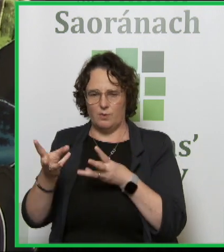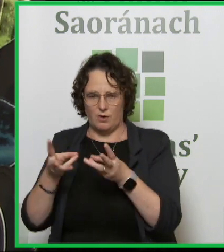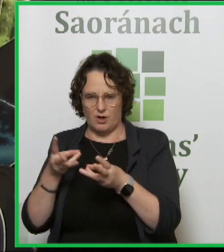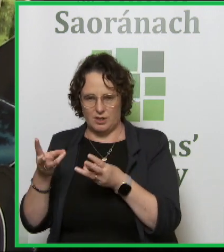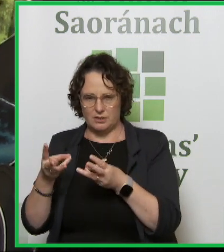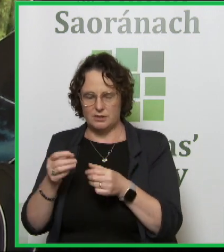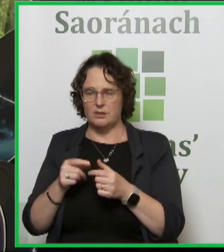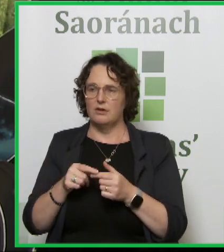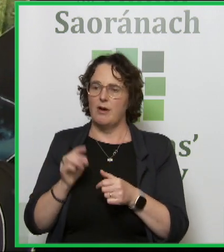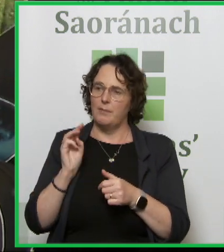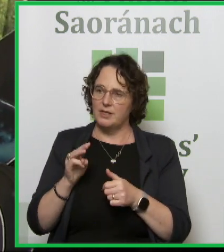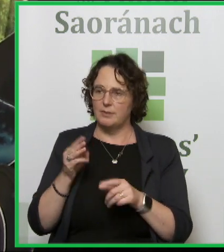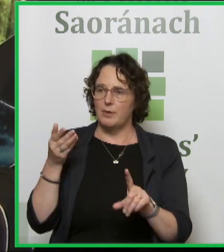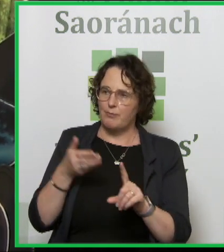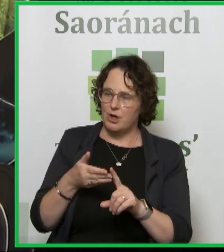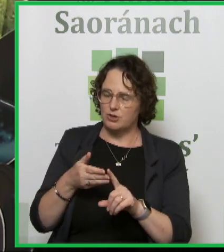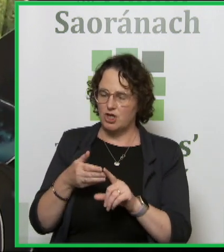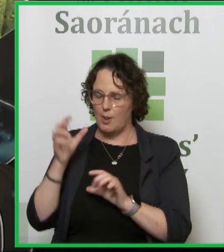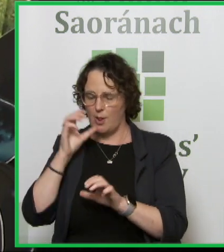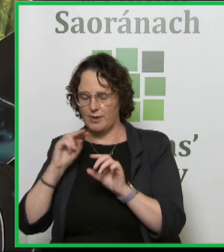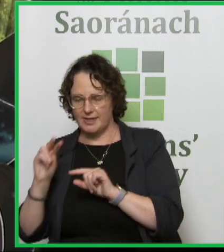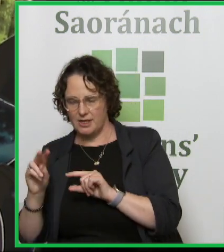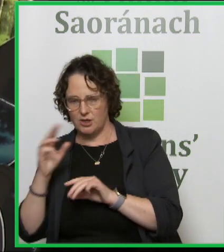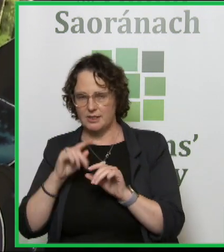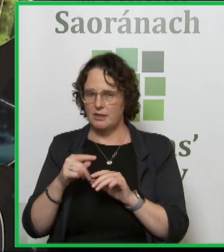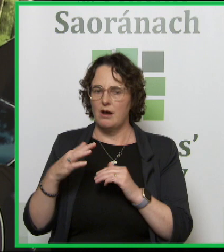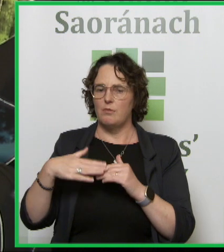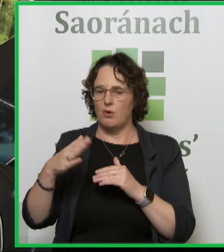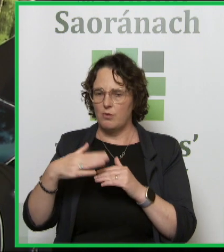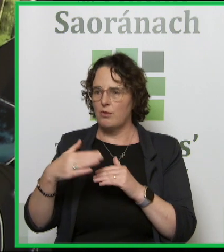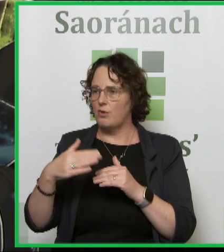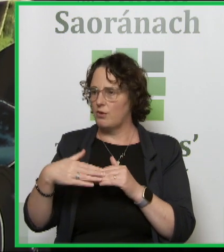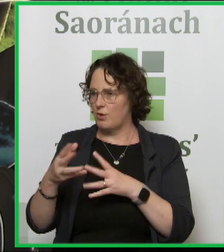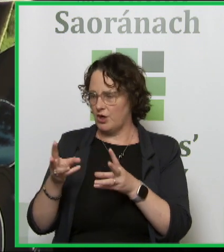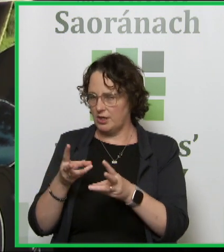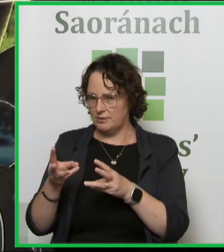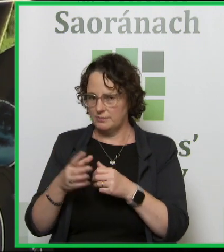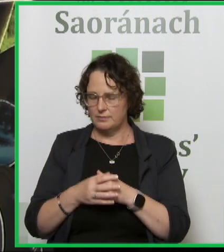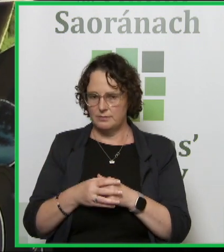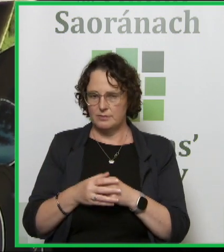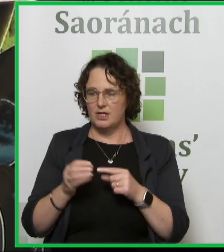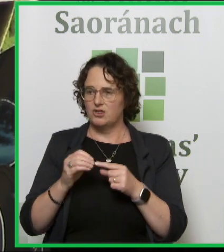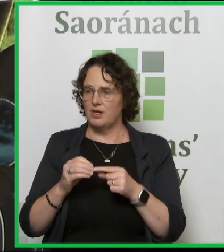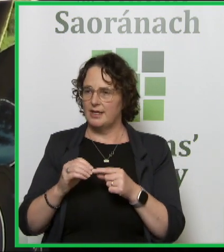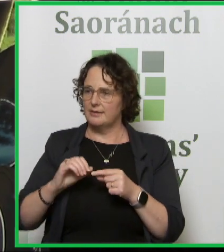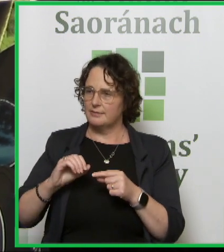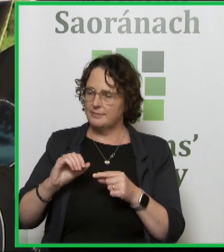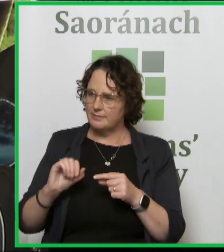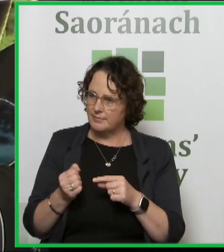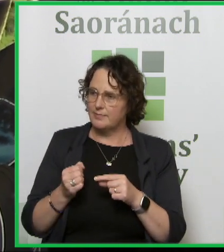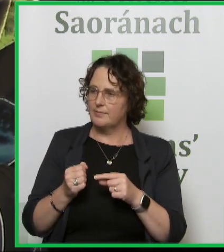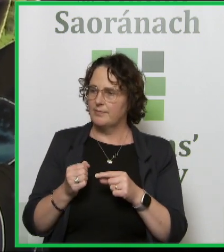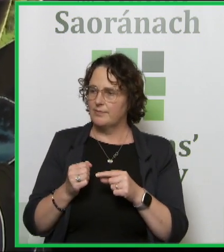Possible approaches, look at this, you're setting up more work and more work. As I say, try and be a little bit small